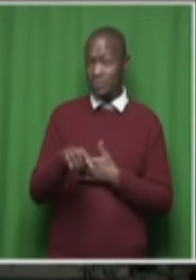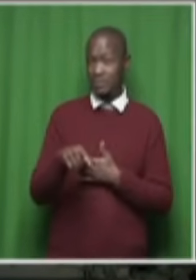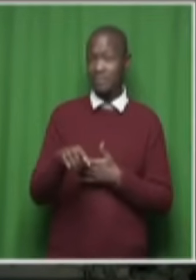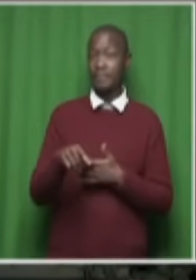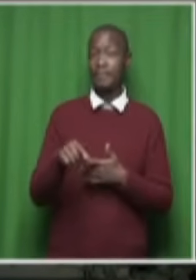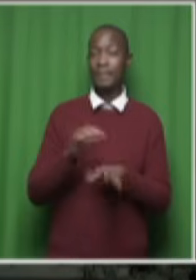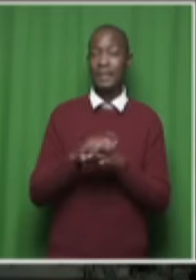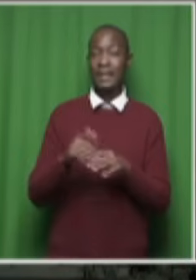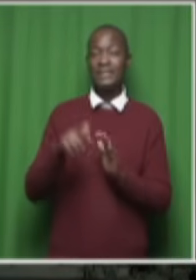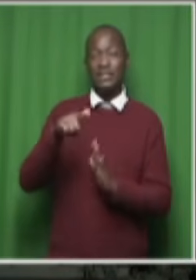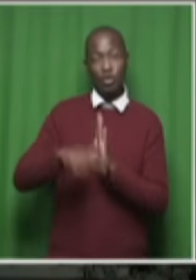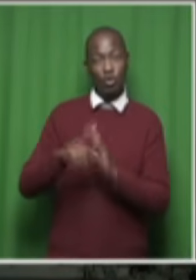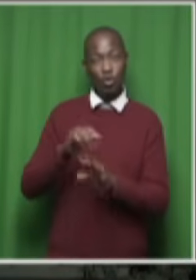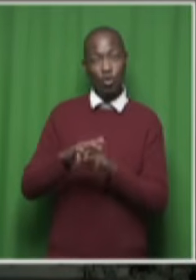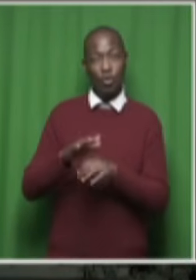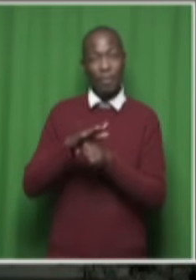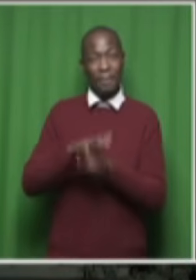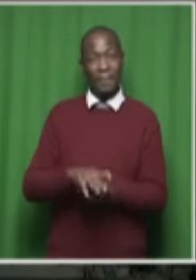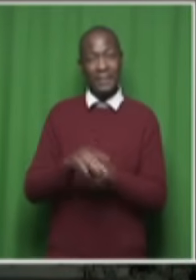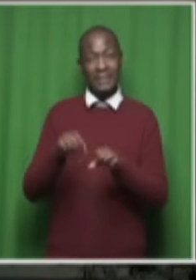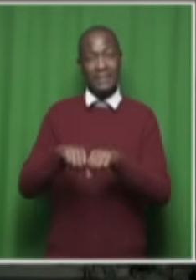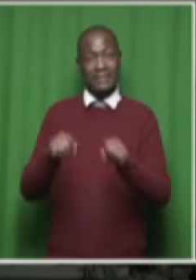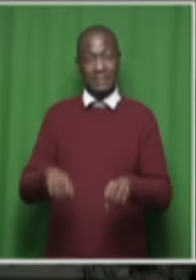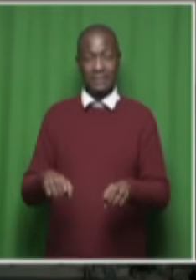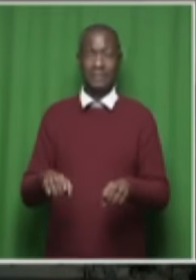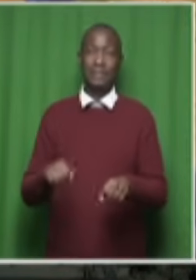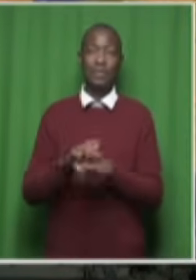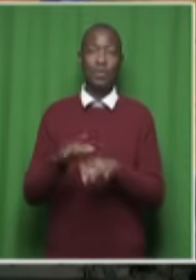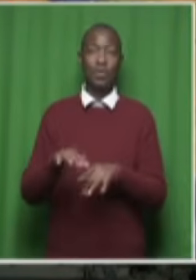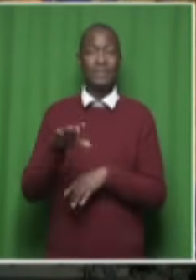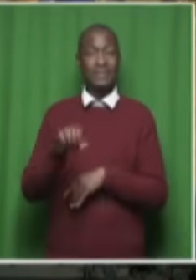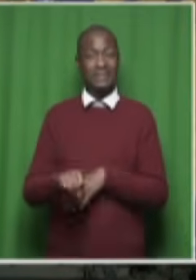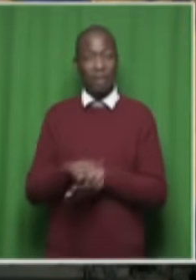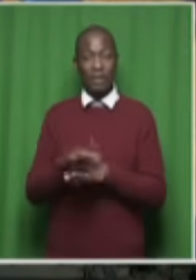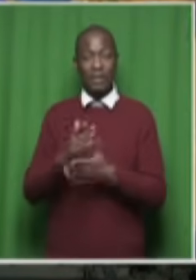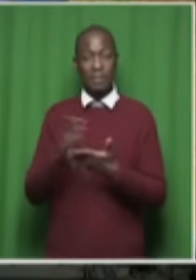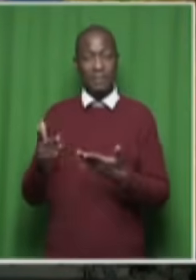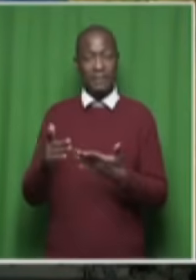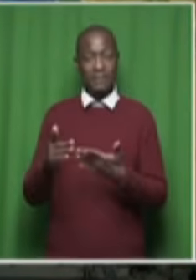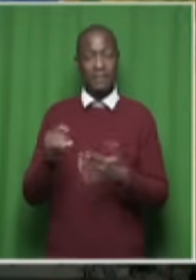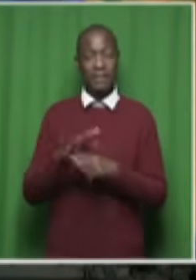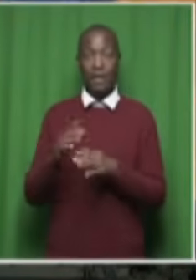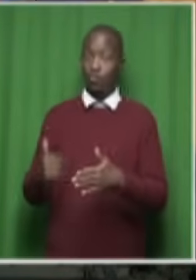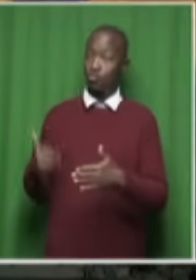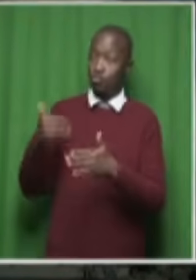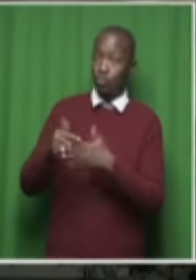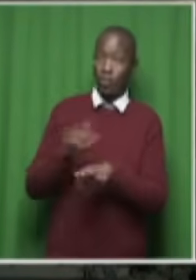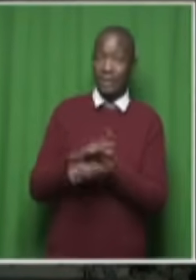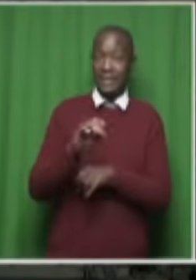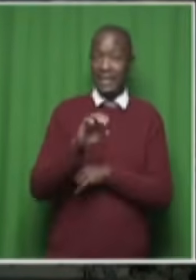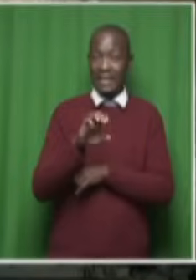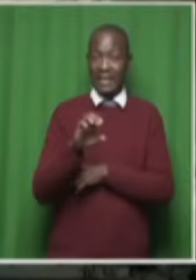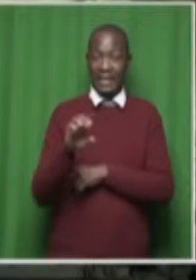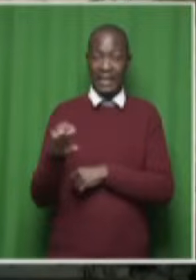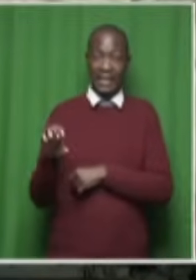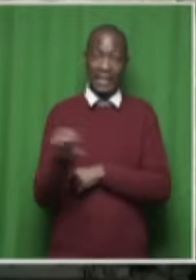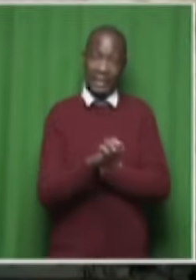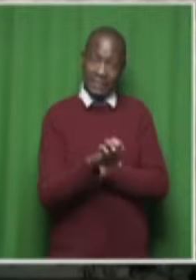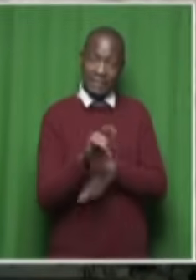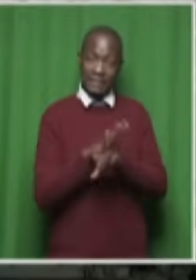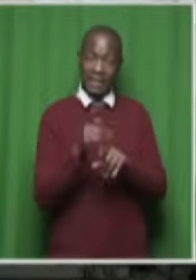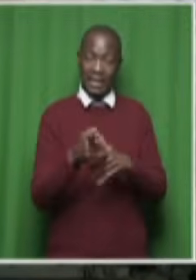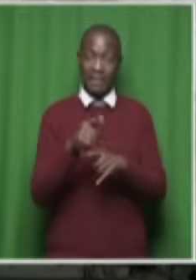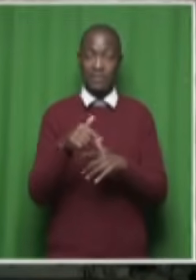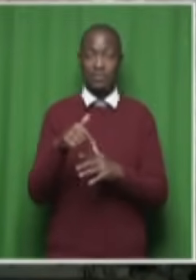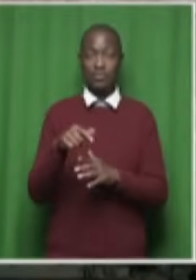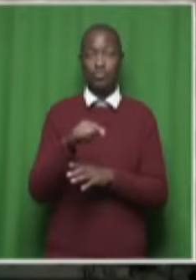was giving us all the rain over the southern parts of the country, now moving towards the east and to the west of that low